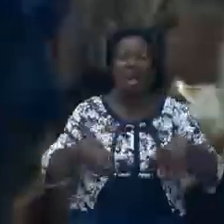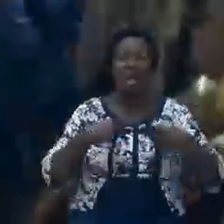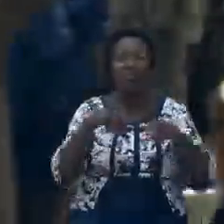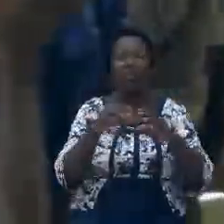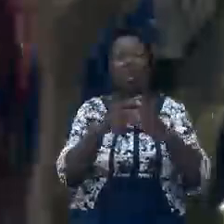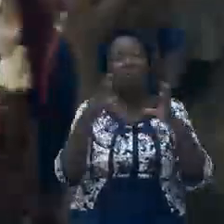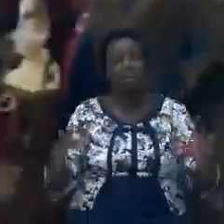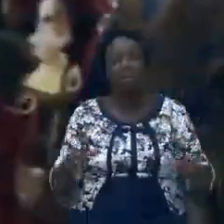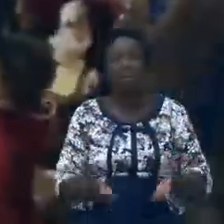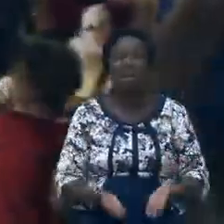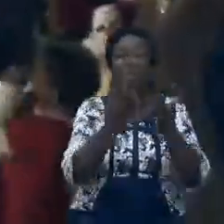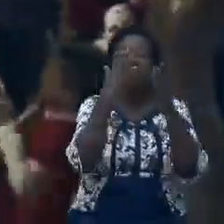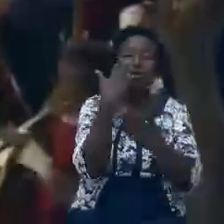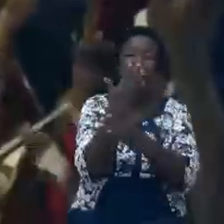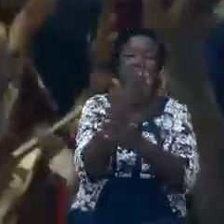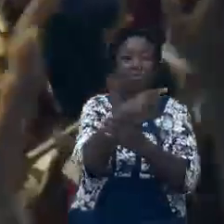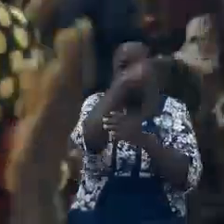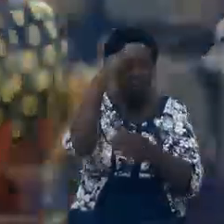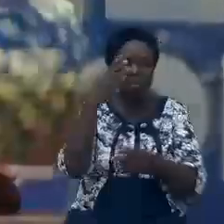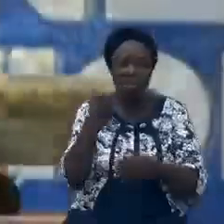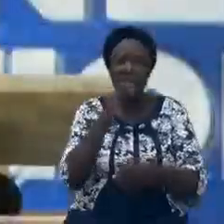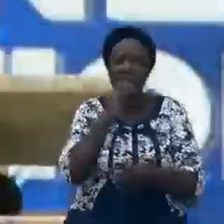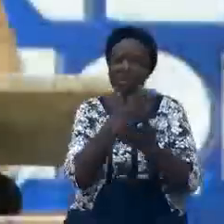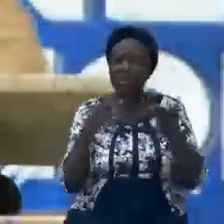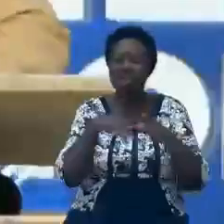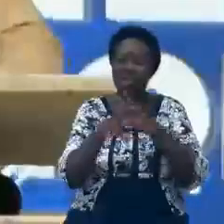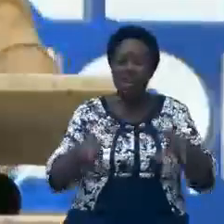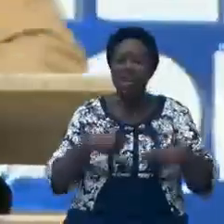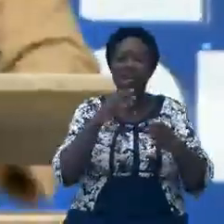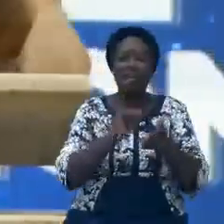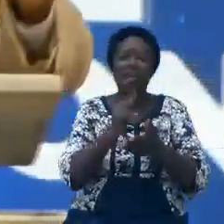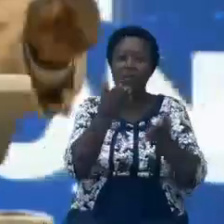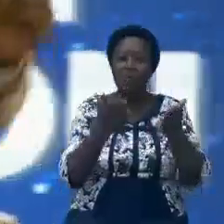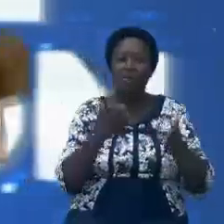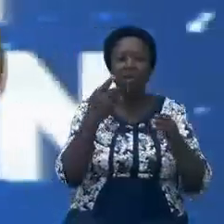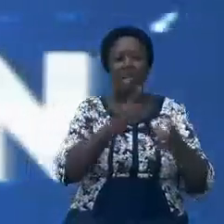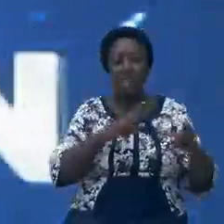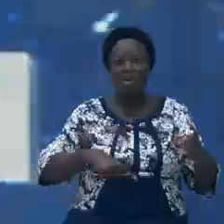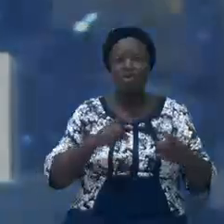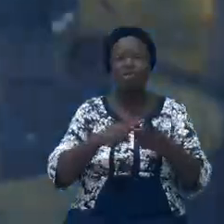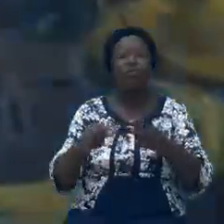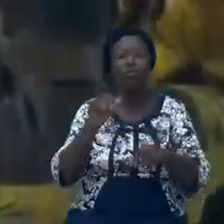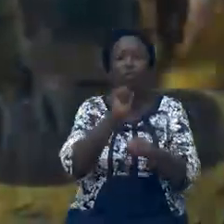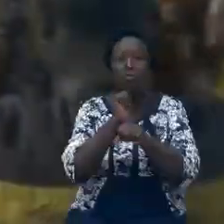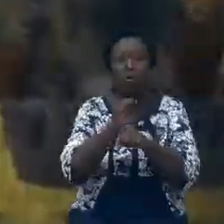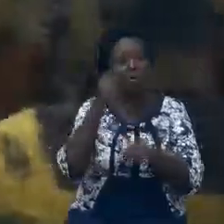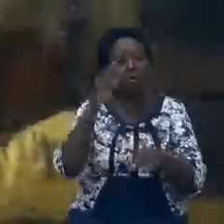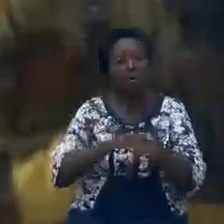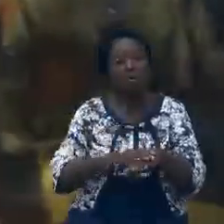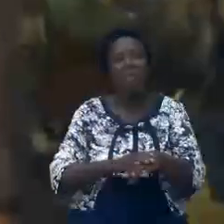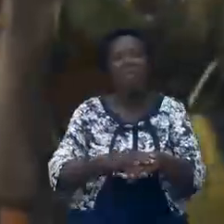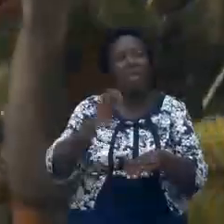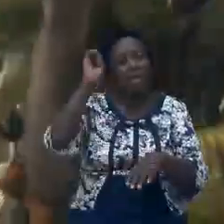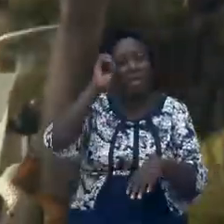provision, whatever, life, life in abundance. Raise up your hand. There is something in your life you want